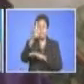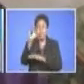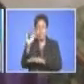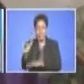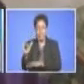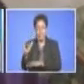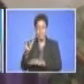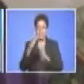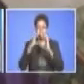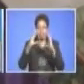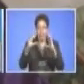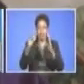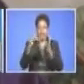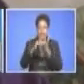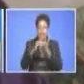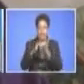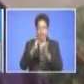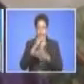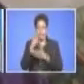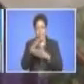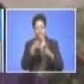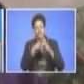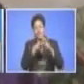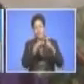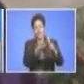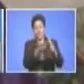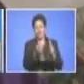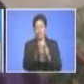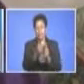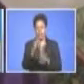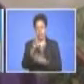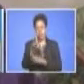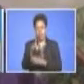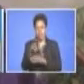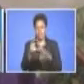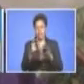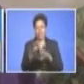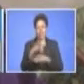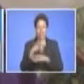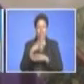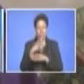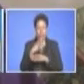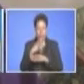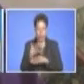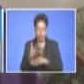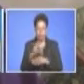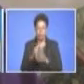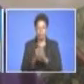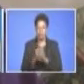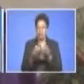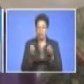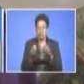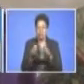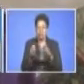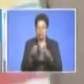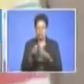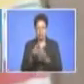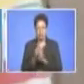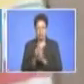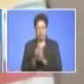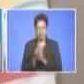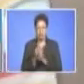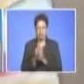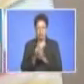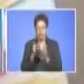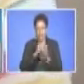Billy. I'd see him come running over with his tools. He'd fix the water. Not a word, not a grumble.